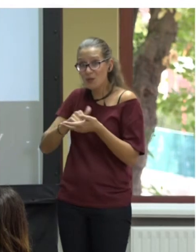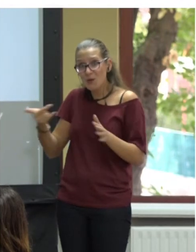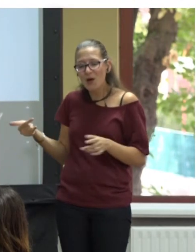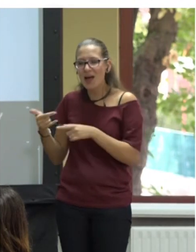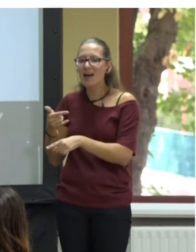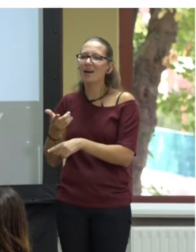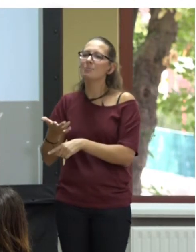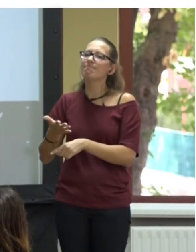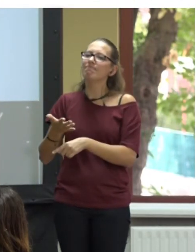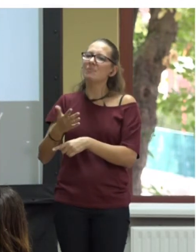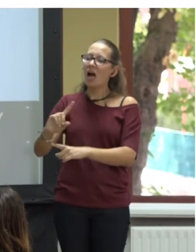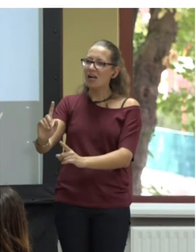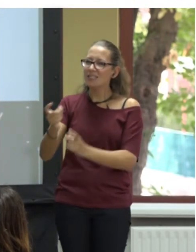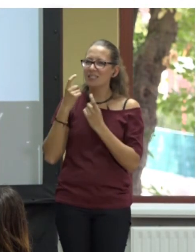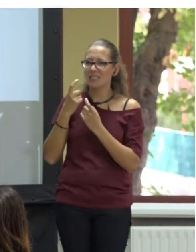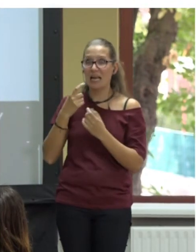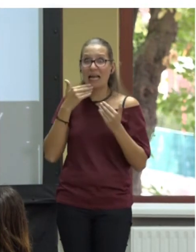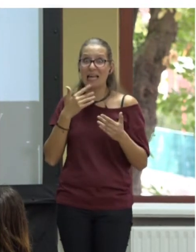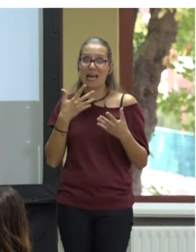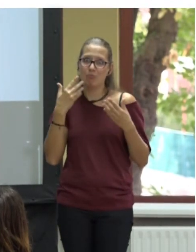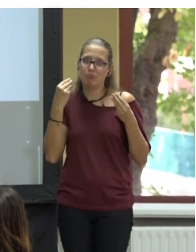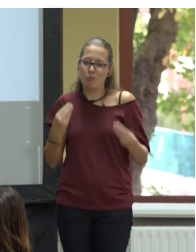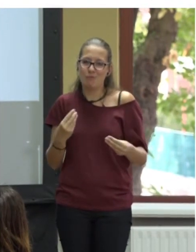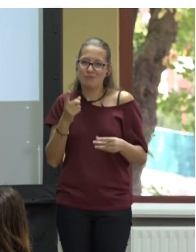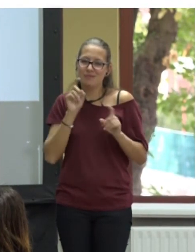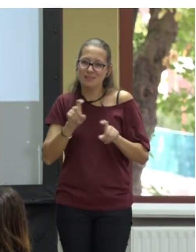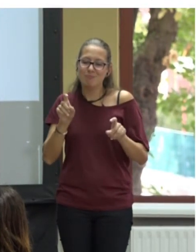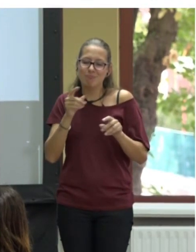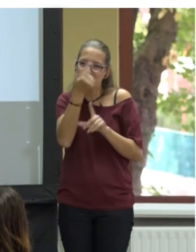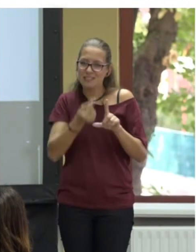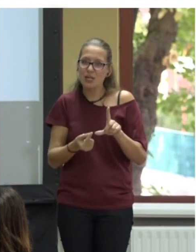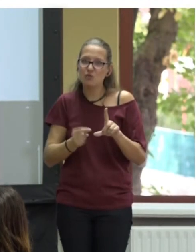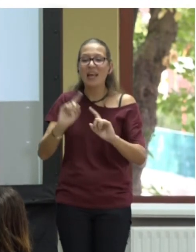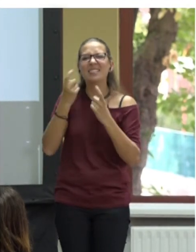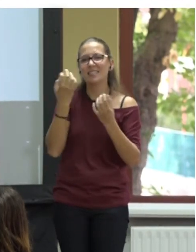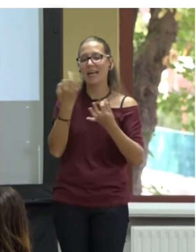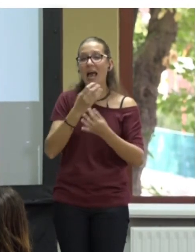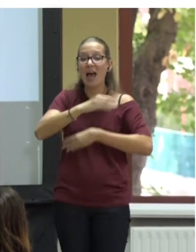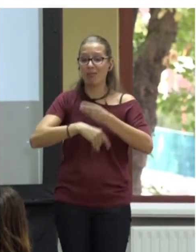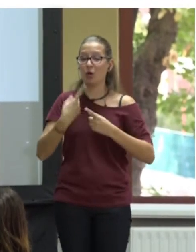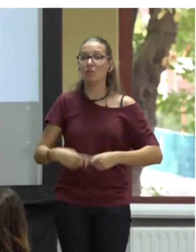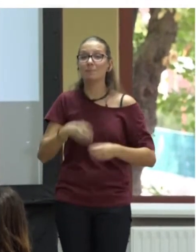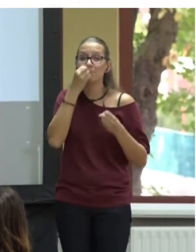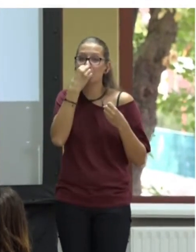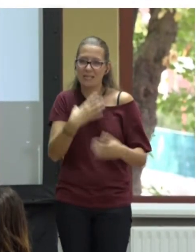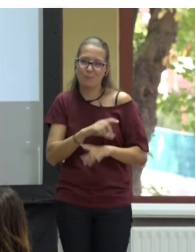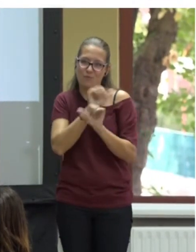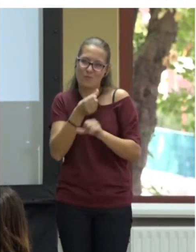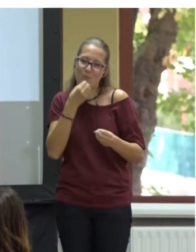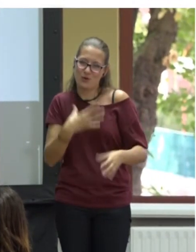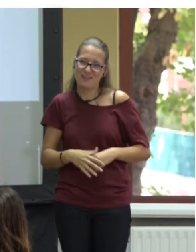technologies are teaching us with good designs to do things properly. Well,